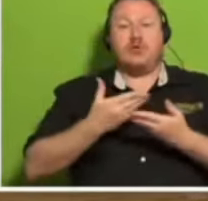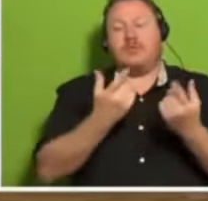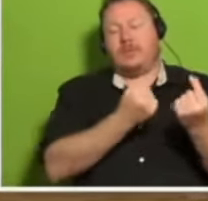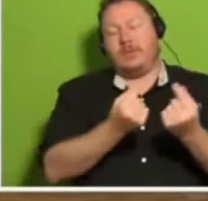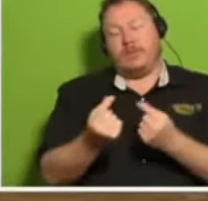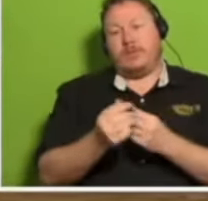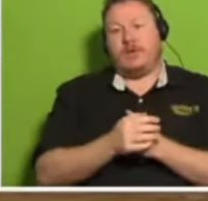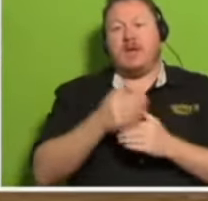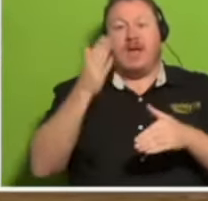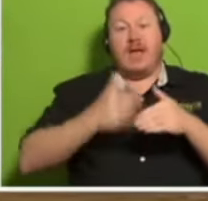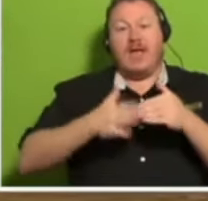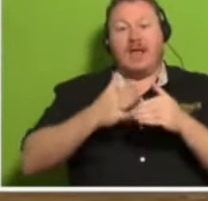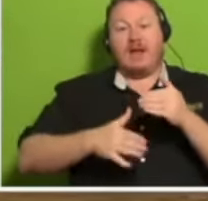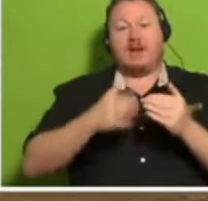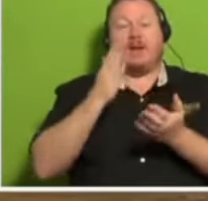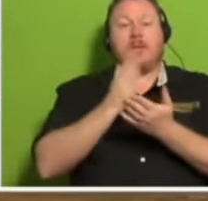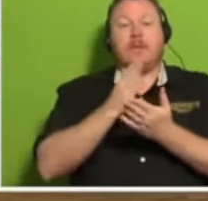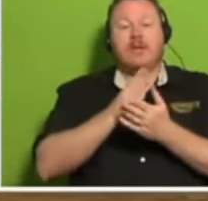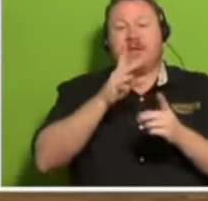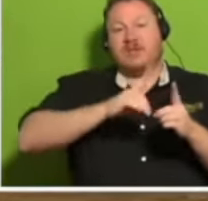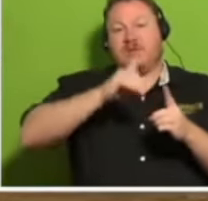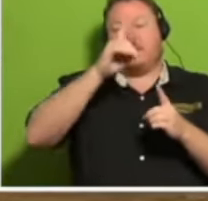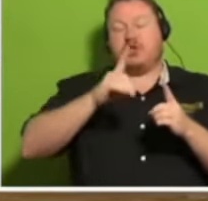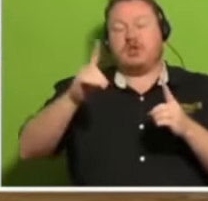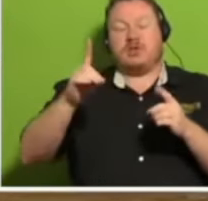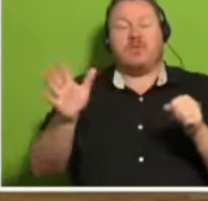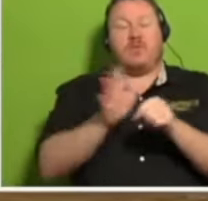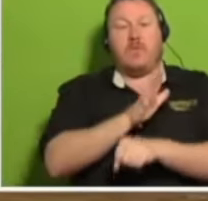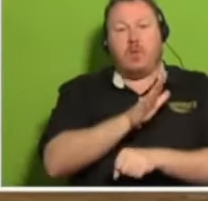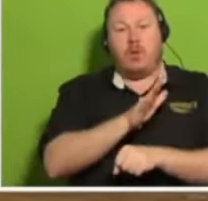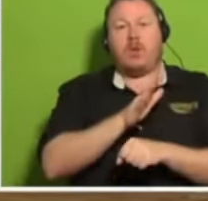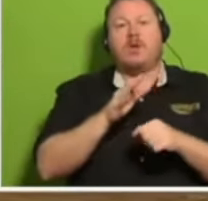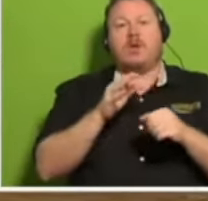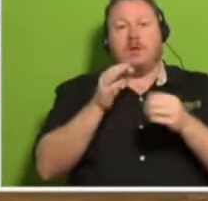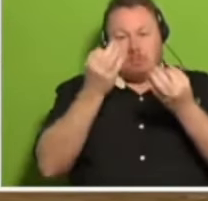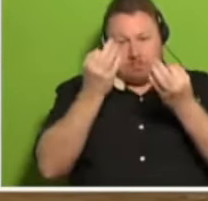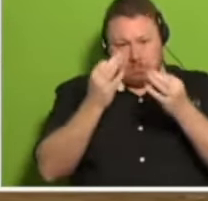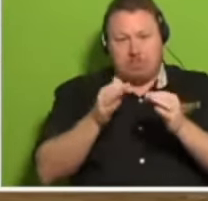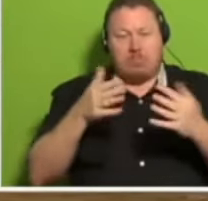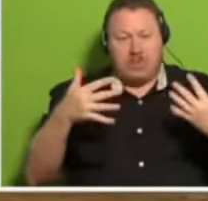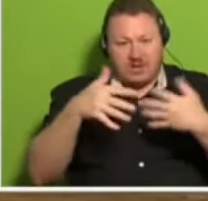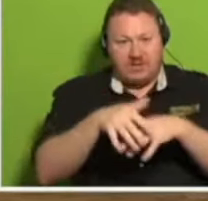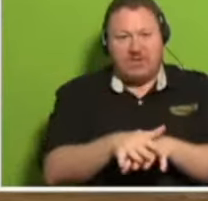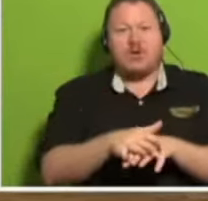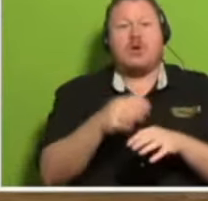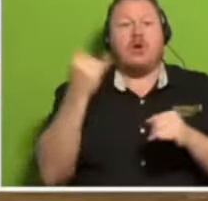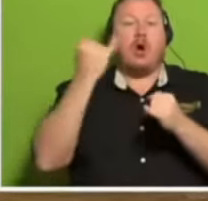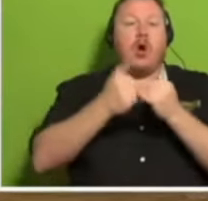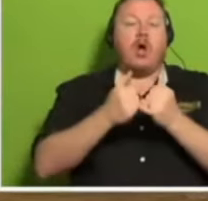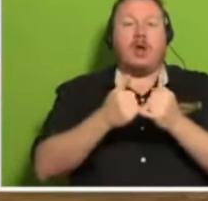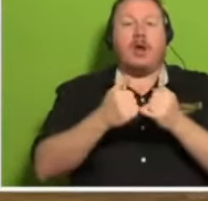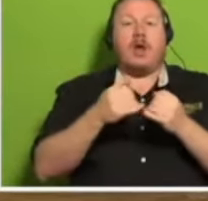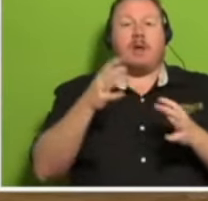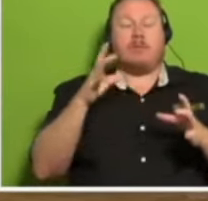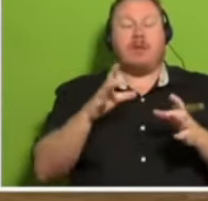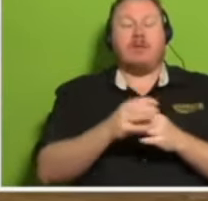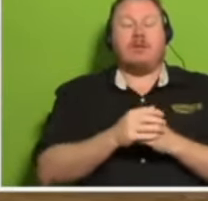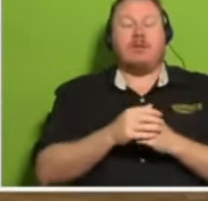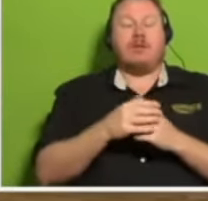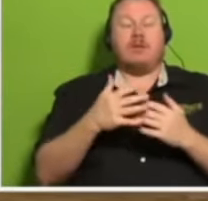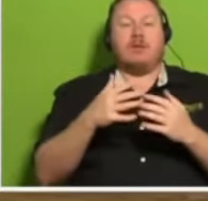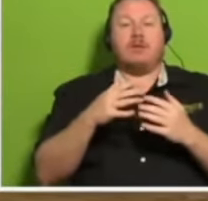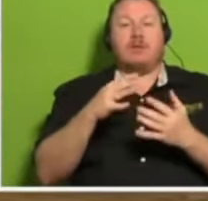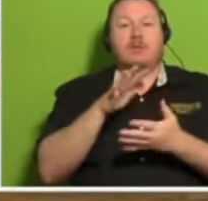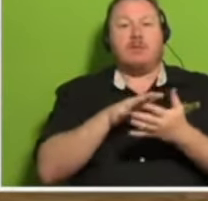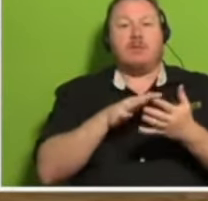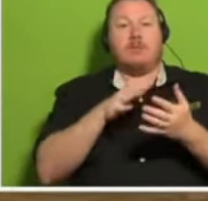end, we must have fully digitized, efficient, integrated government online platform for citizens to interact